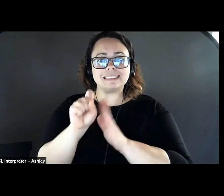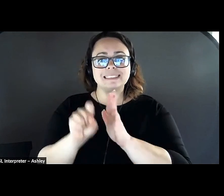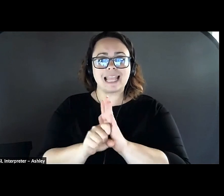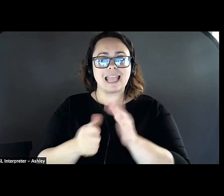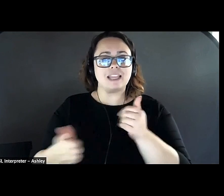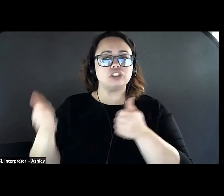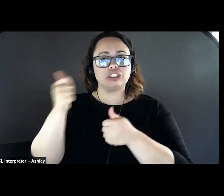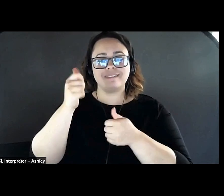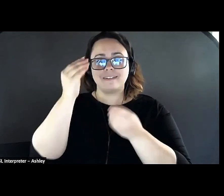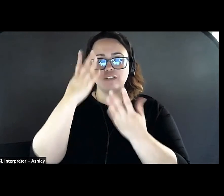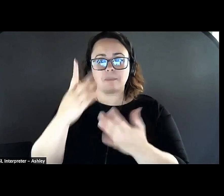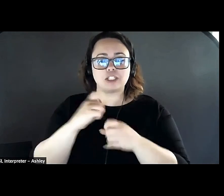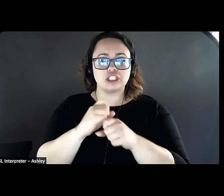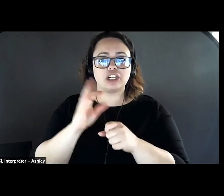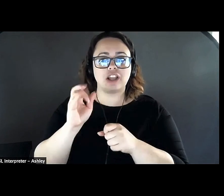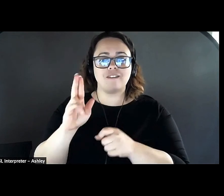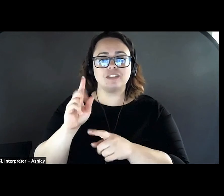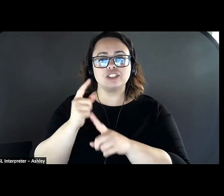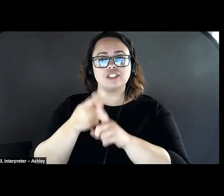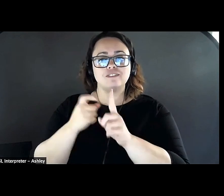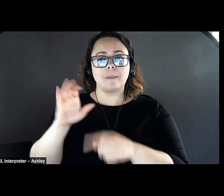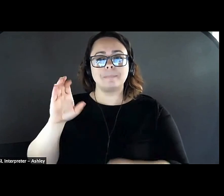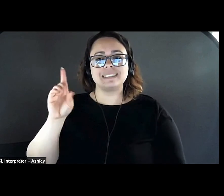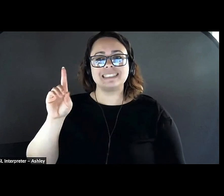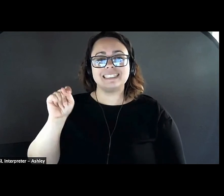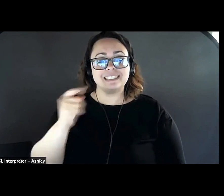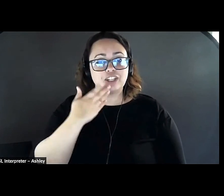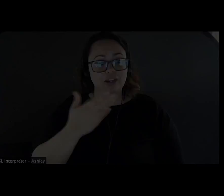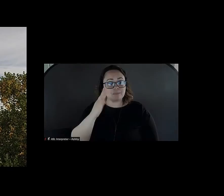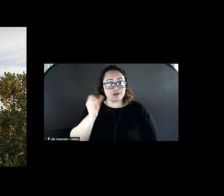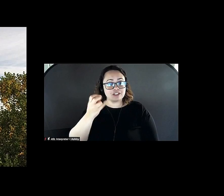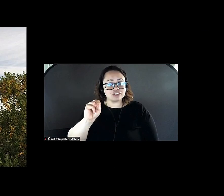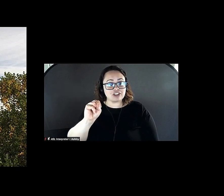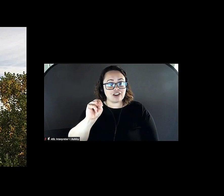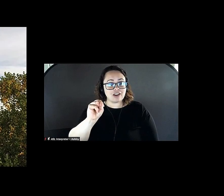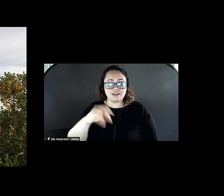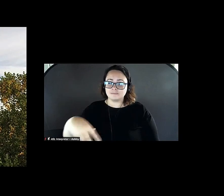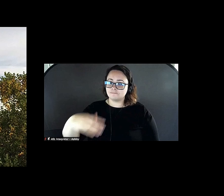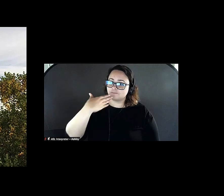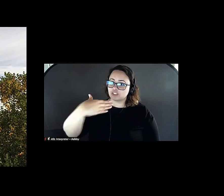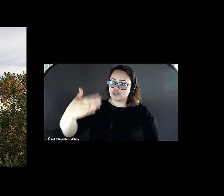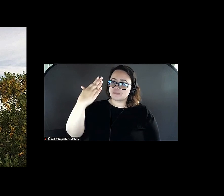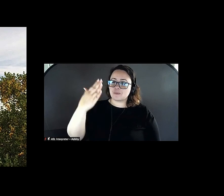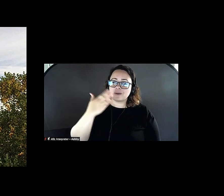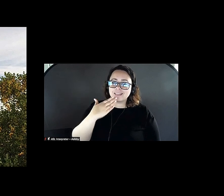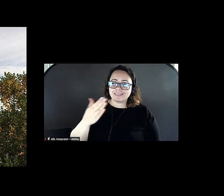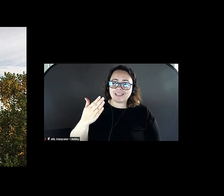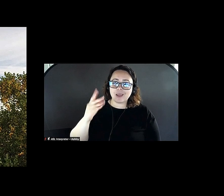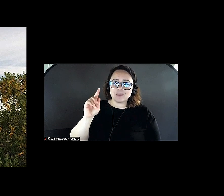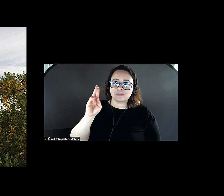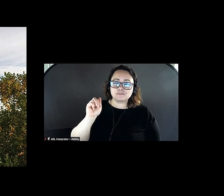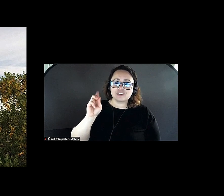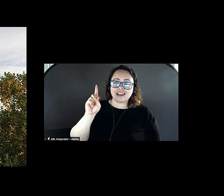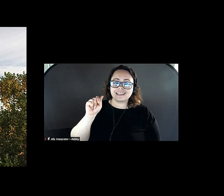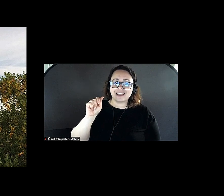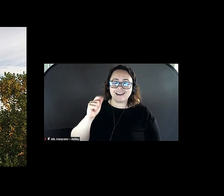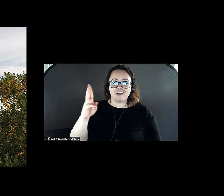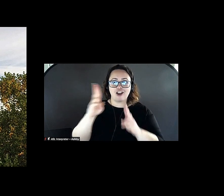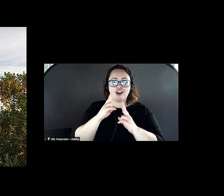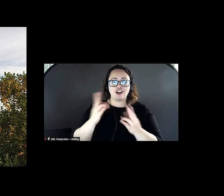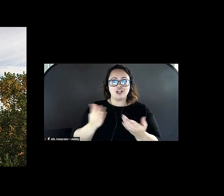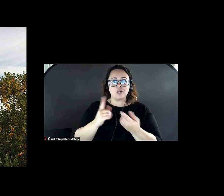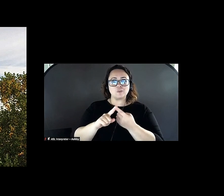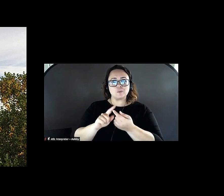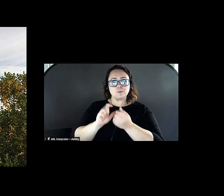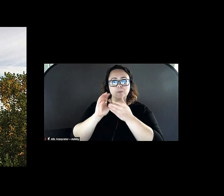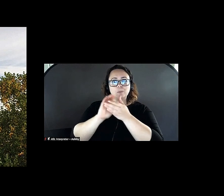Information Security Officer at CDT. Good morning, John. Morning. Thank you, Brenda. It's an honor to be here to help celebrate ISLA Cohort